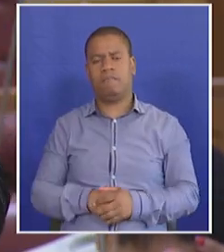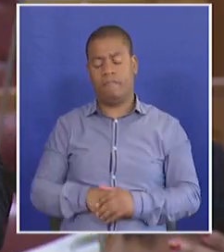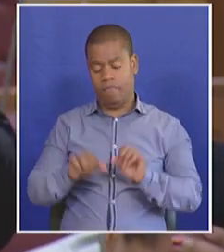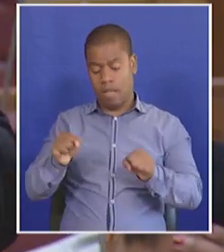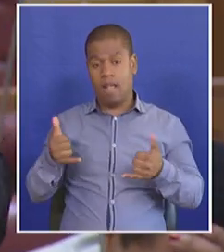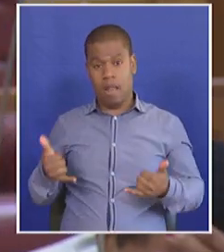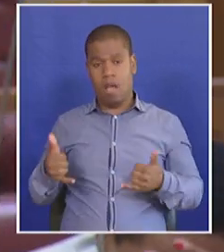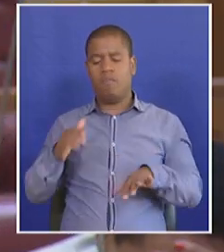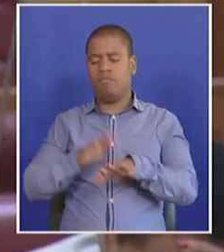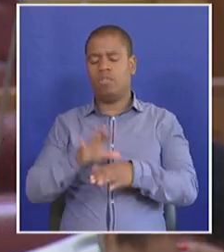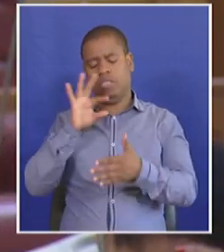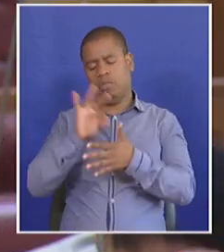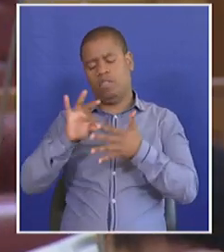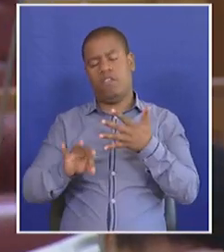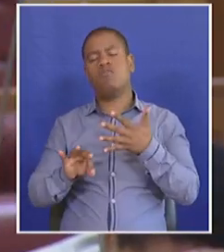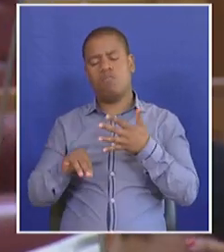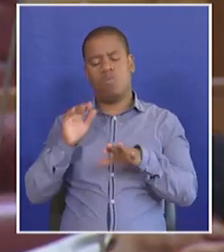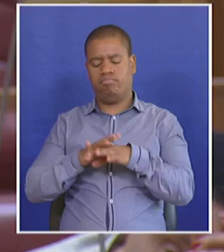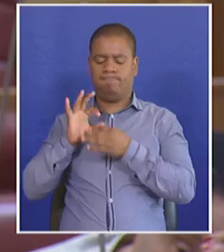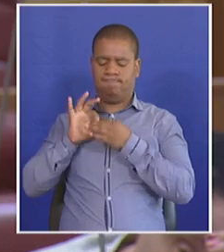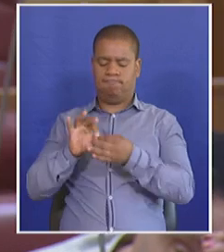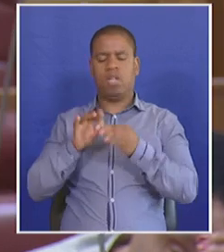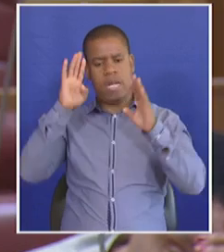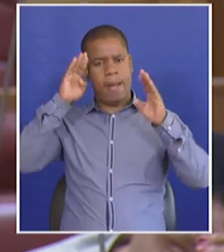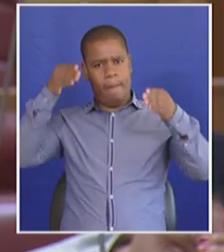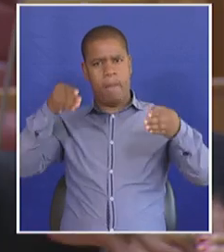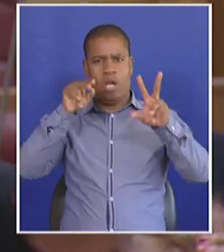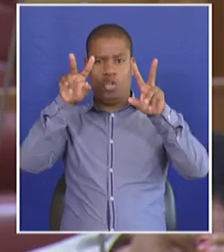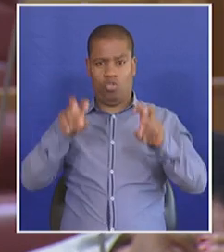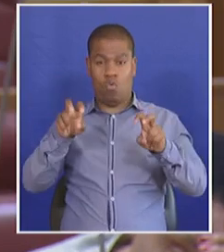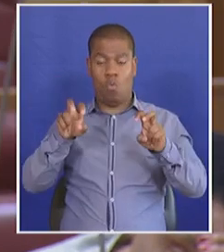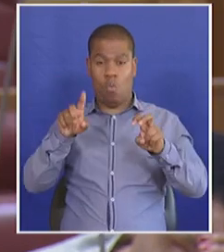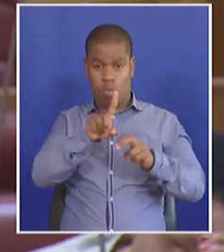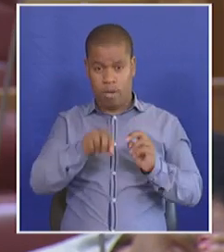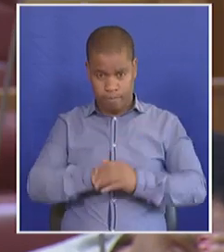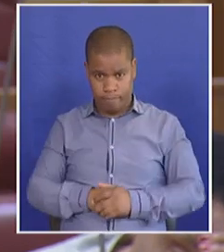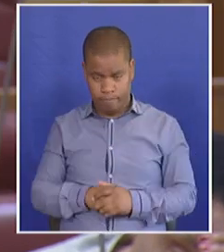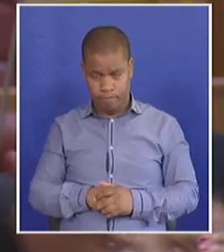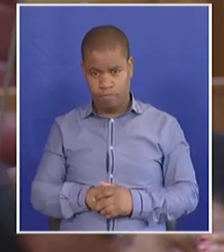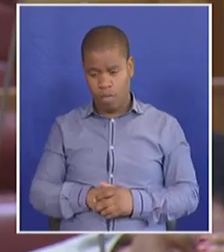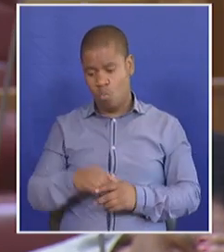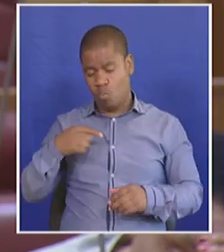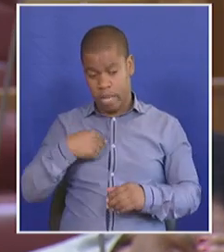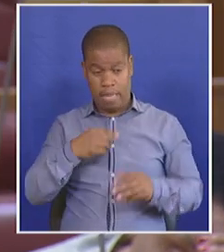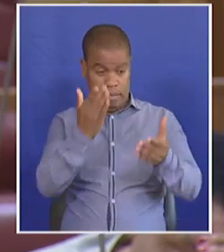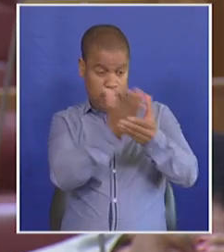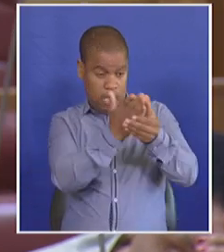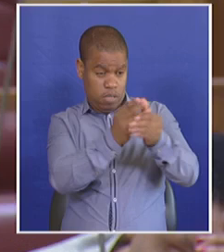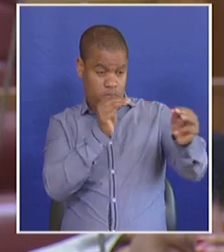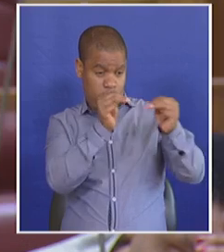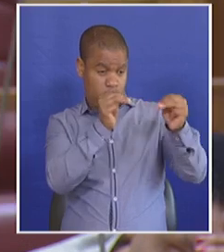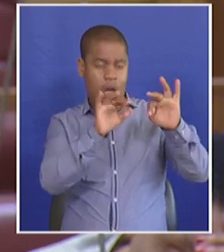a specific and dedicated sort of attention to the issue of how we are managing cases and how